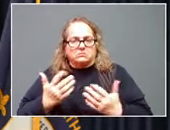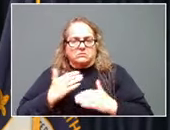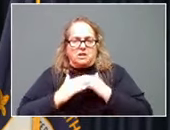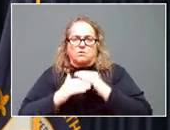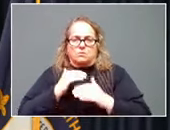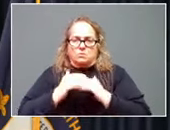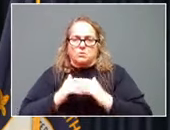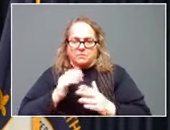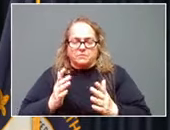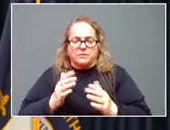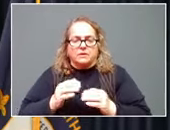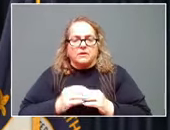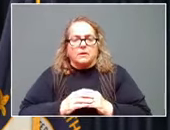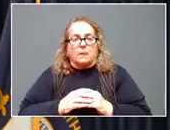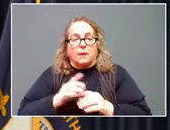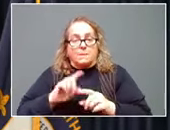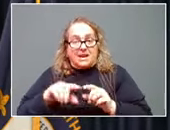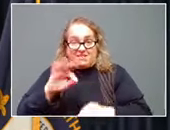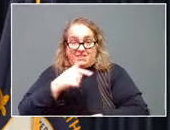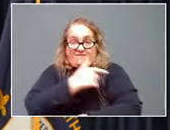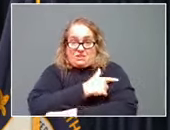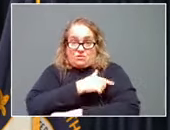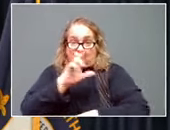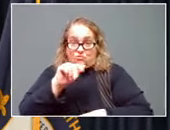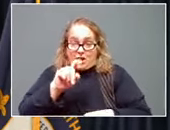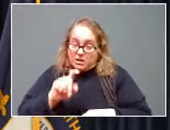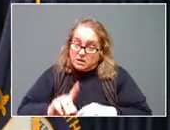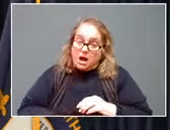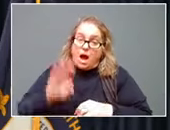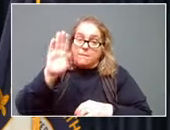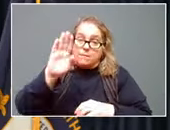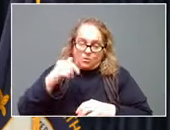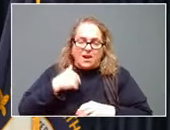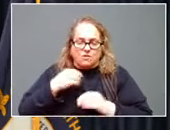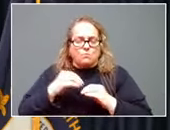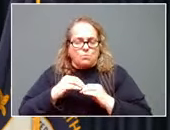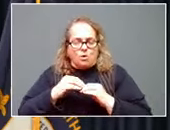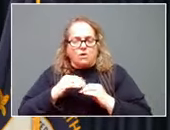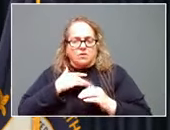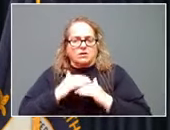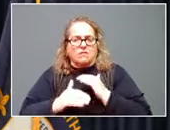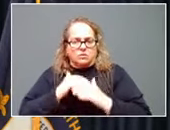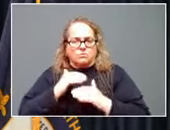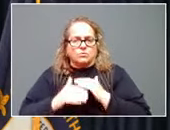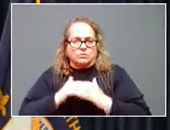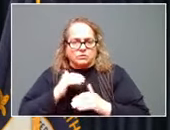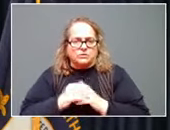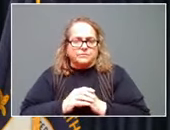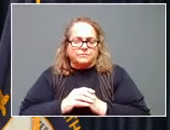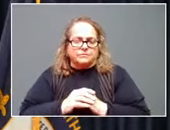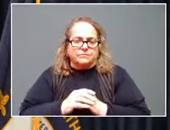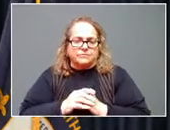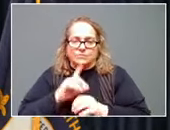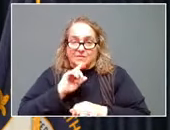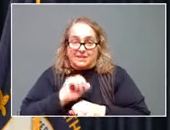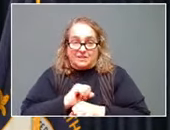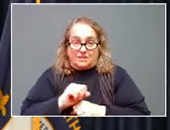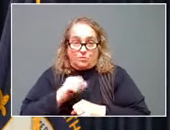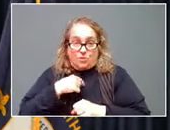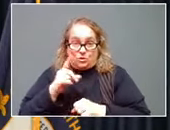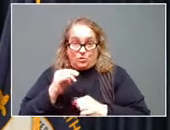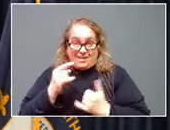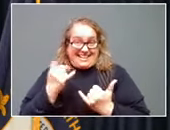vaccination rates went way up, then we'd have a much safer environment. Certainly doing it right now would be